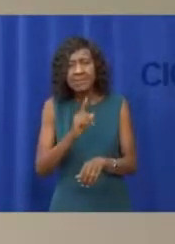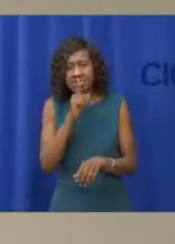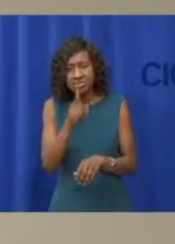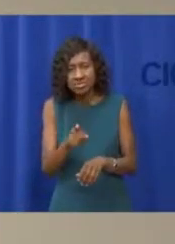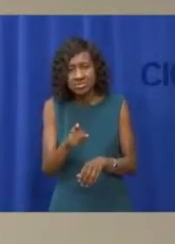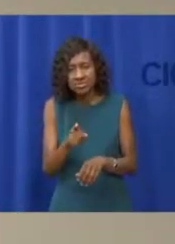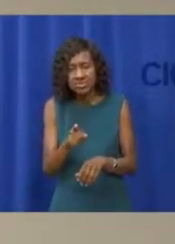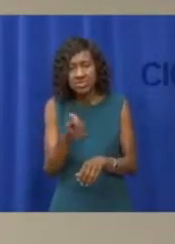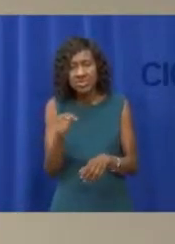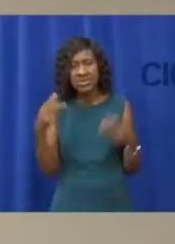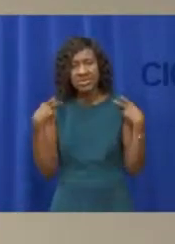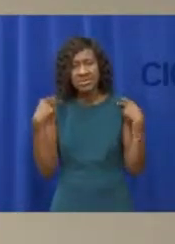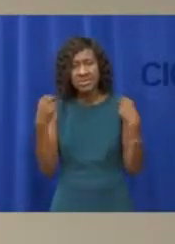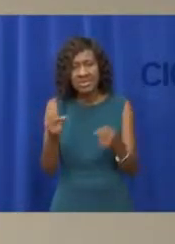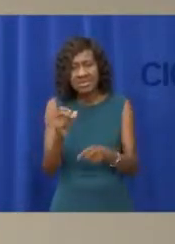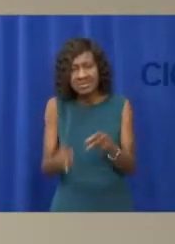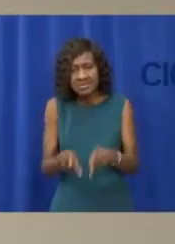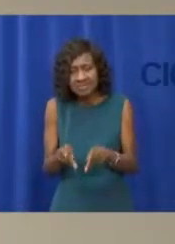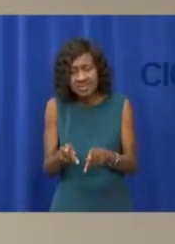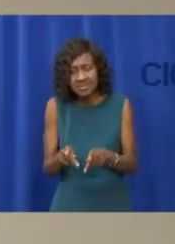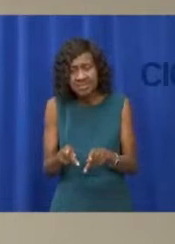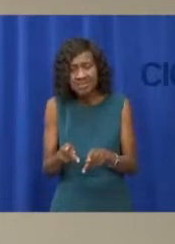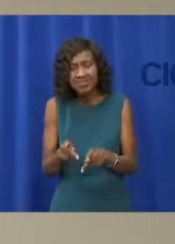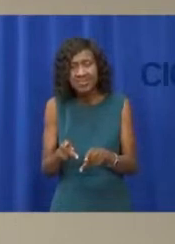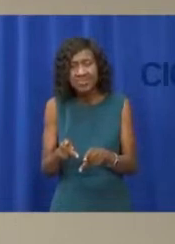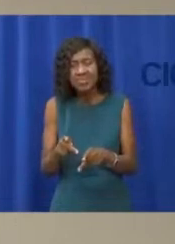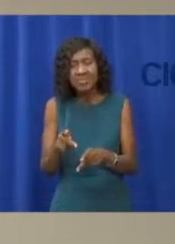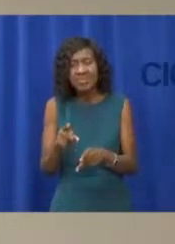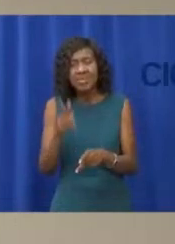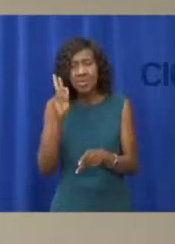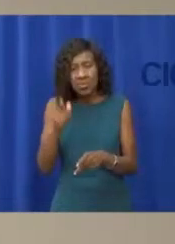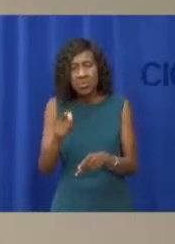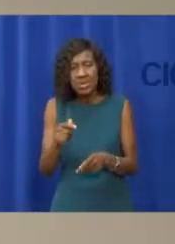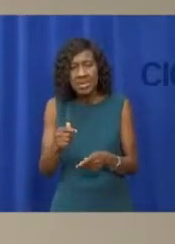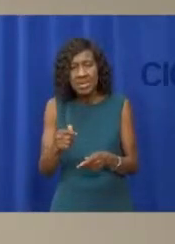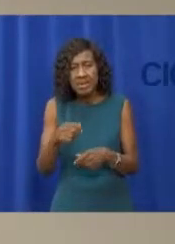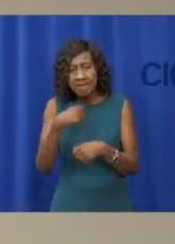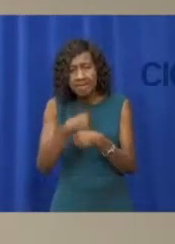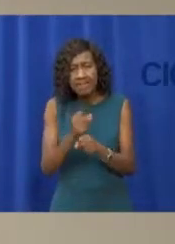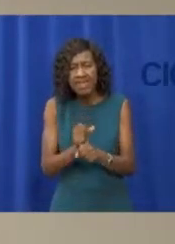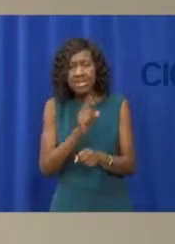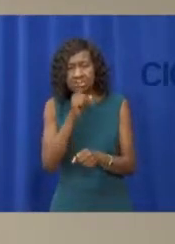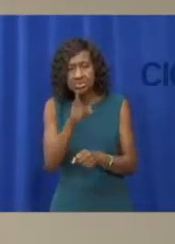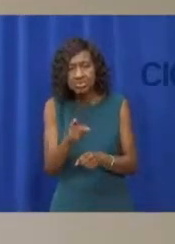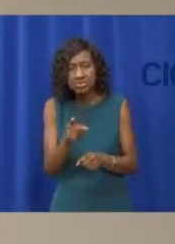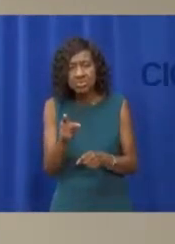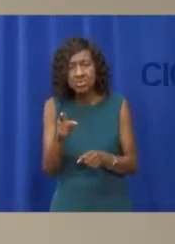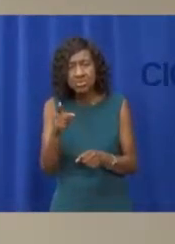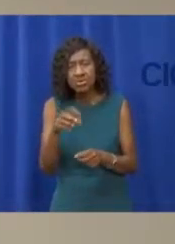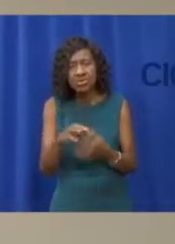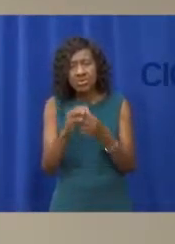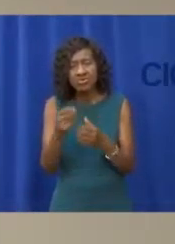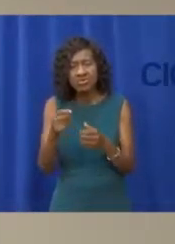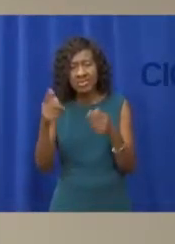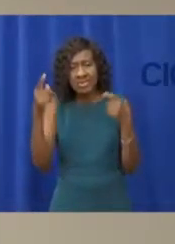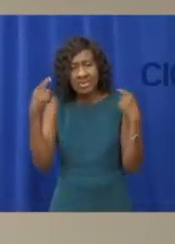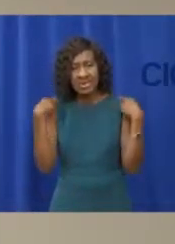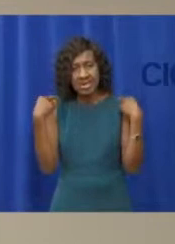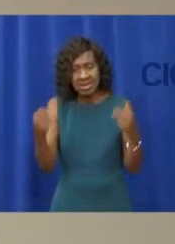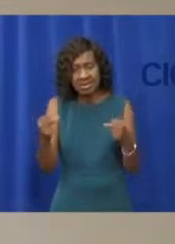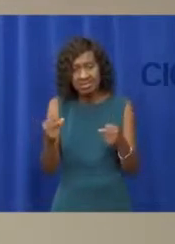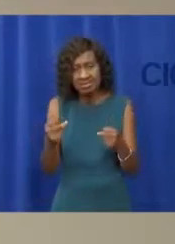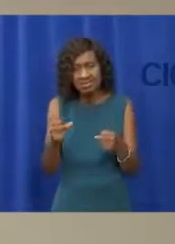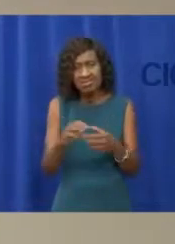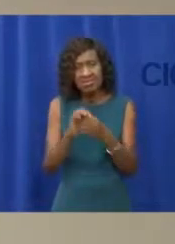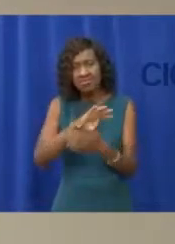the arrangements to ensure health and the well-being of all residents of the Cayman Islands. On a